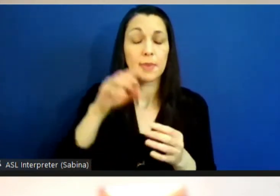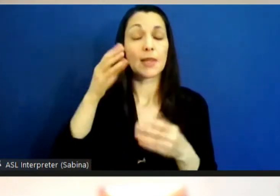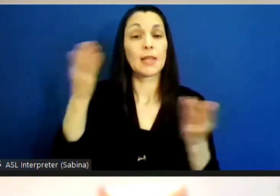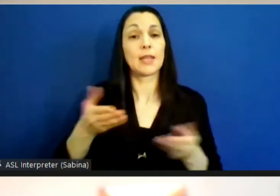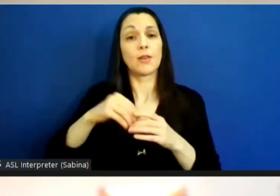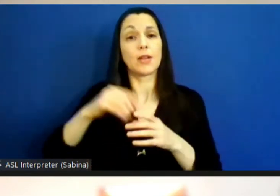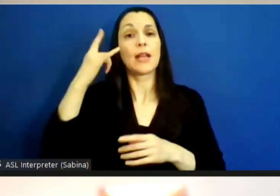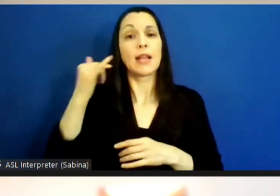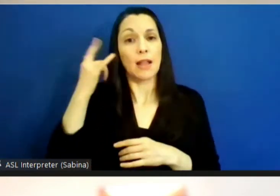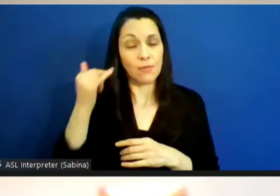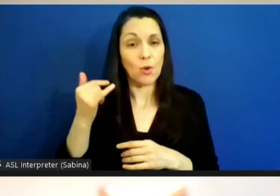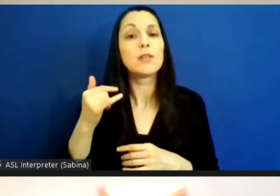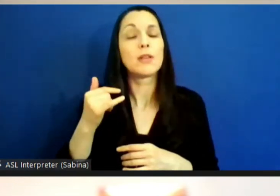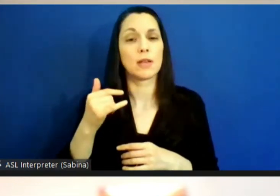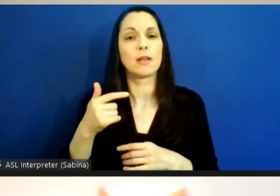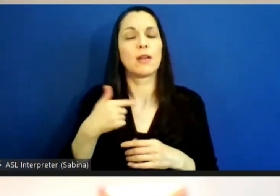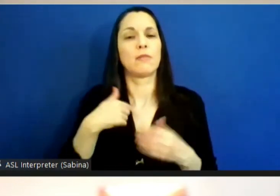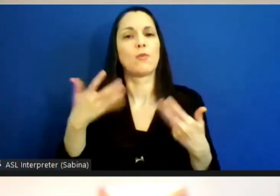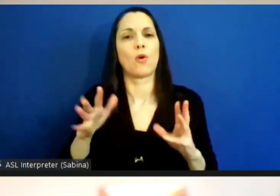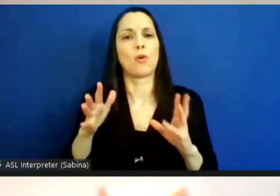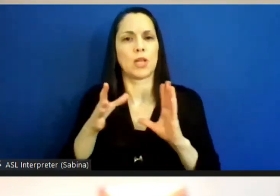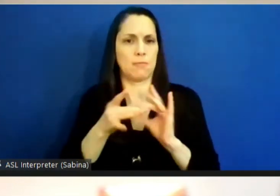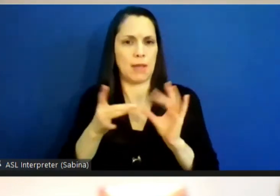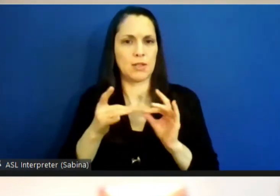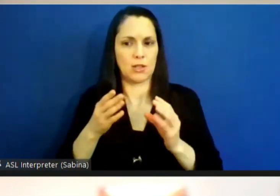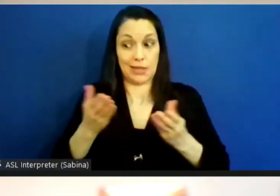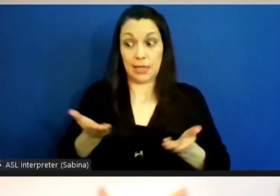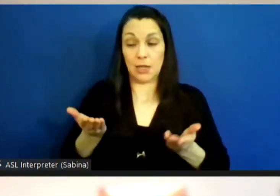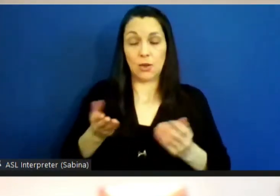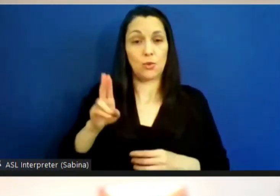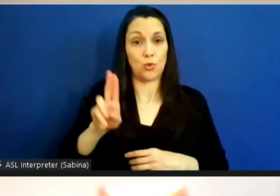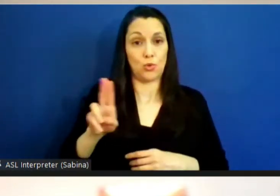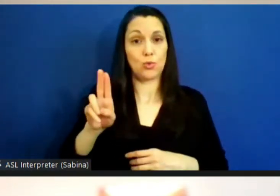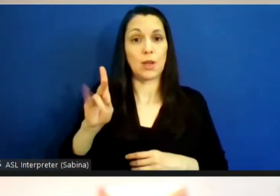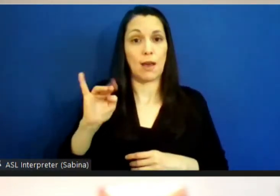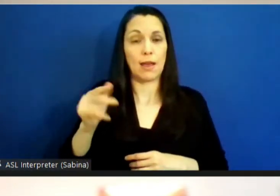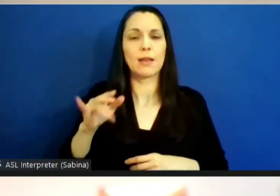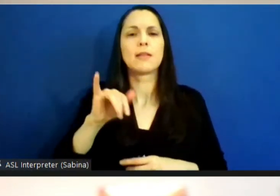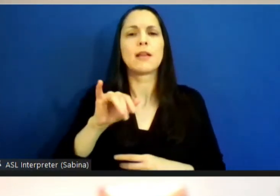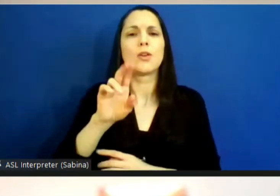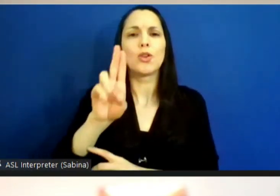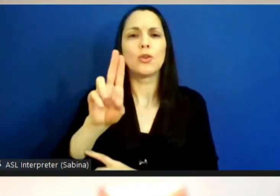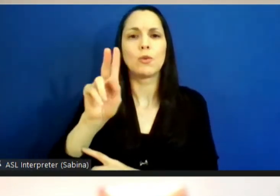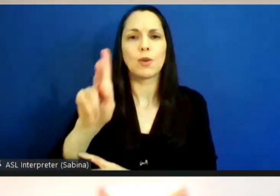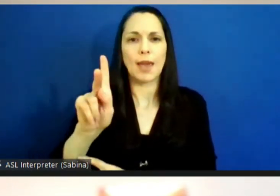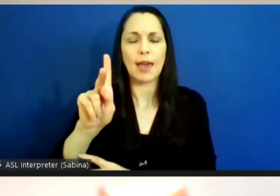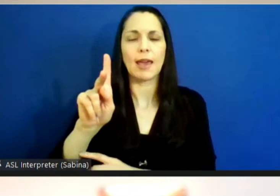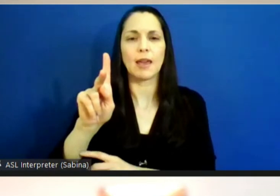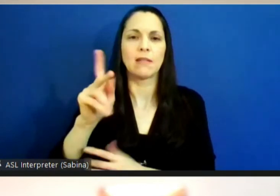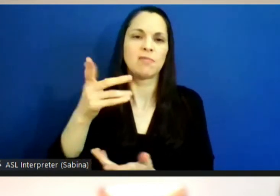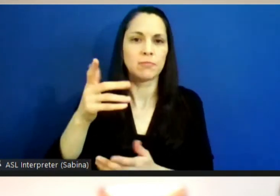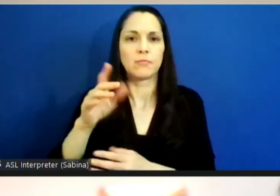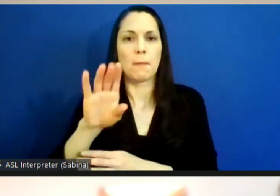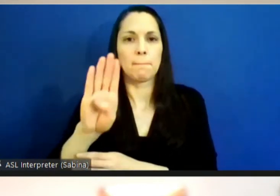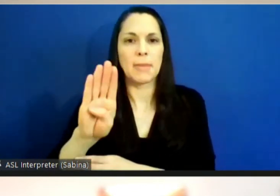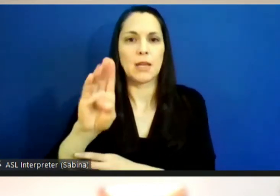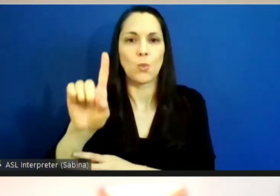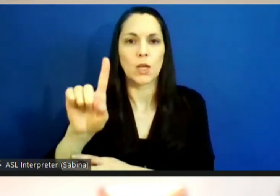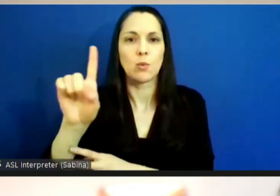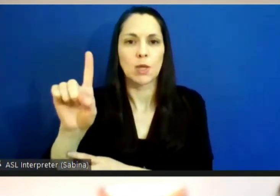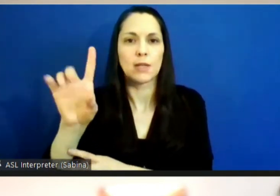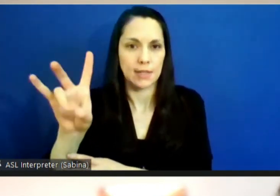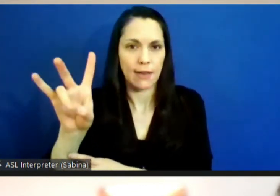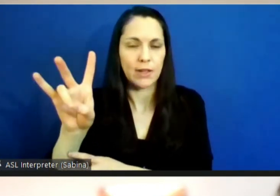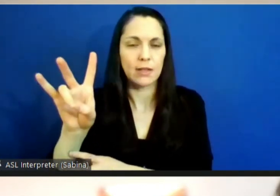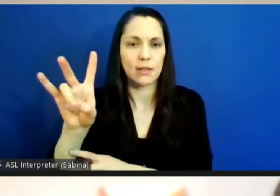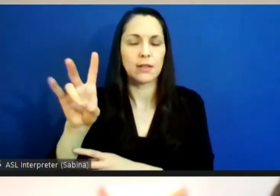California, and as I said, here in Ukiah, is the UK variant, or the B.1.1.7, and that